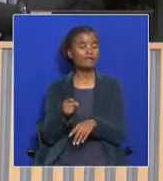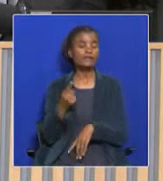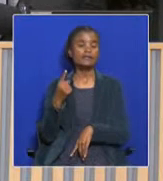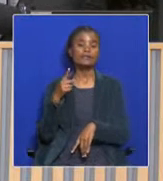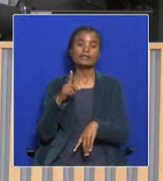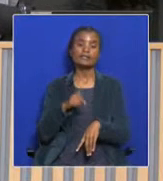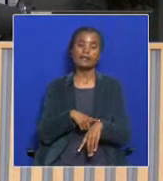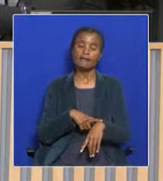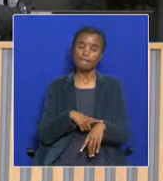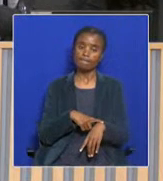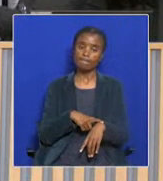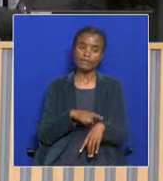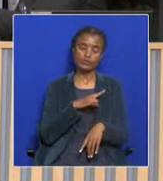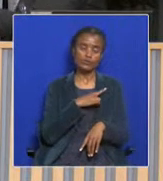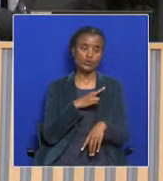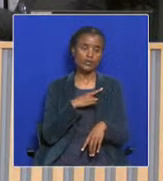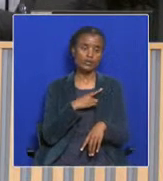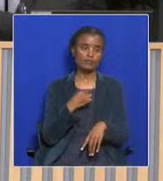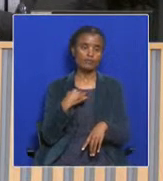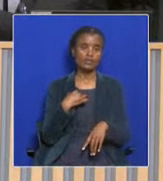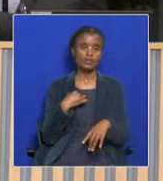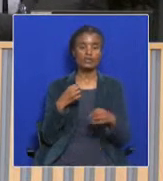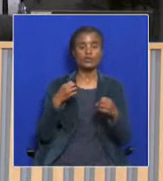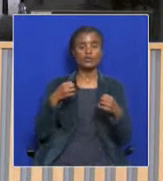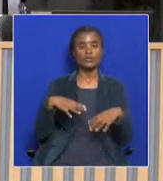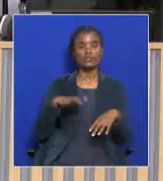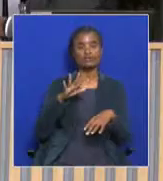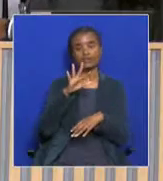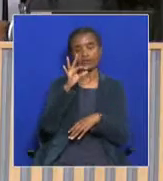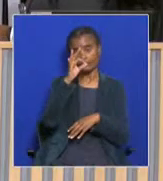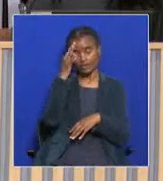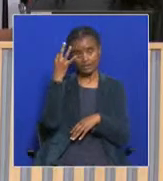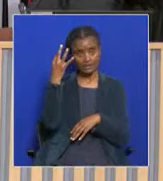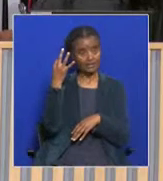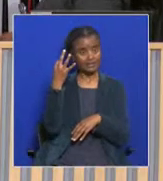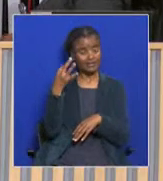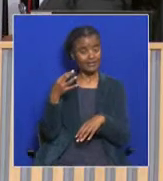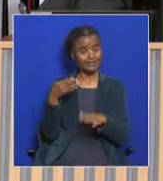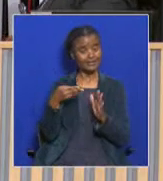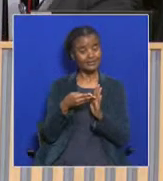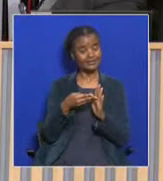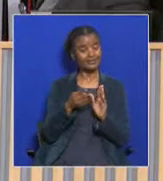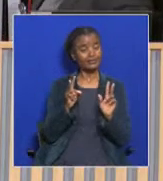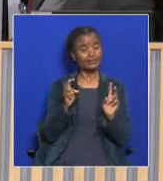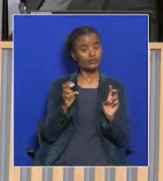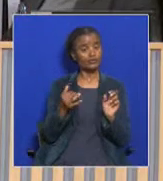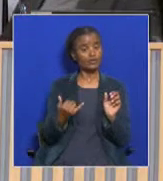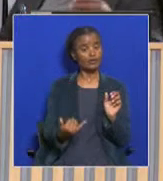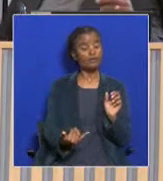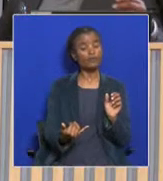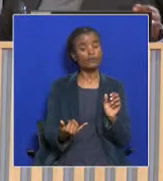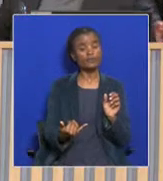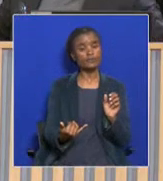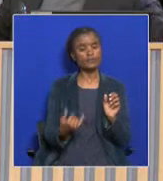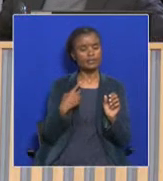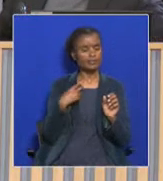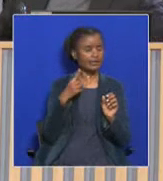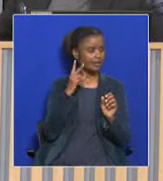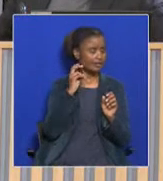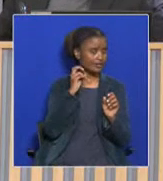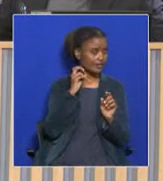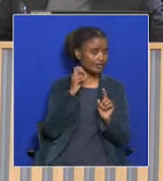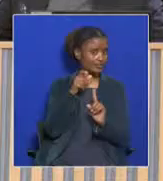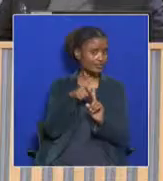I even waste 5 minutes on it, that I hear that witness has come here and